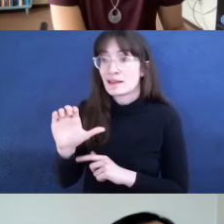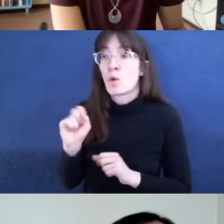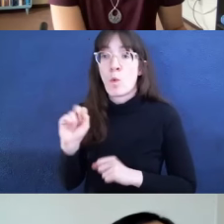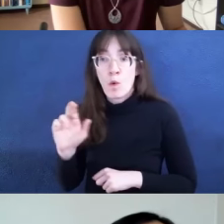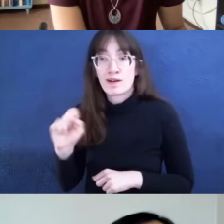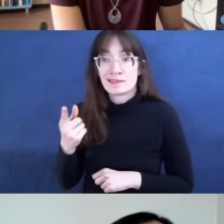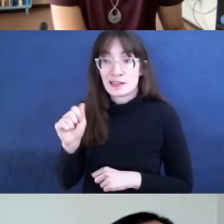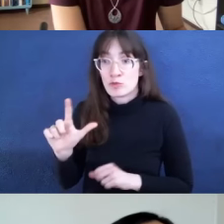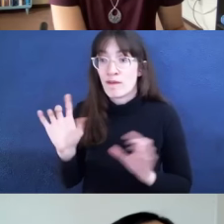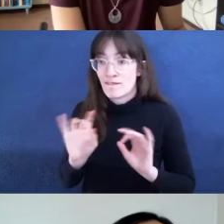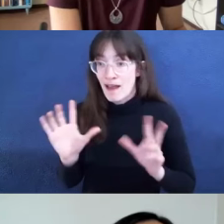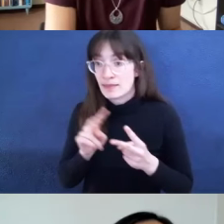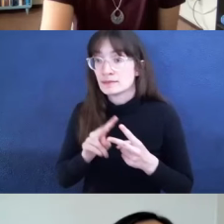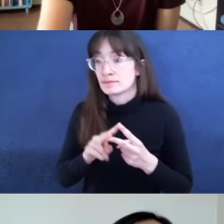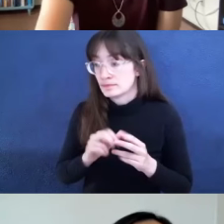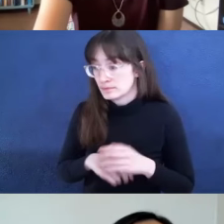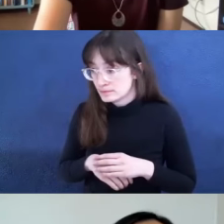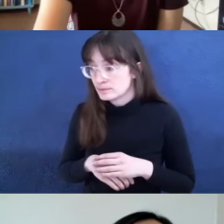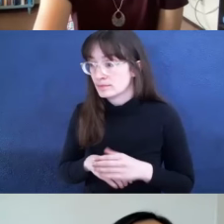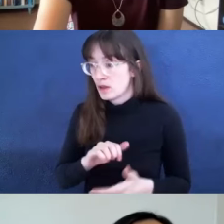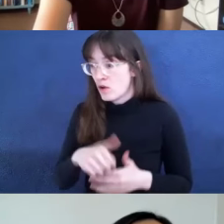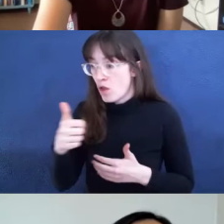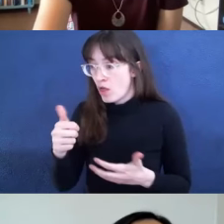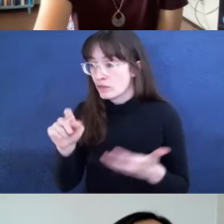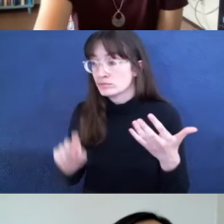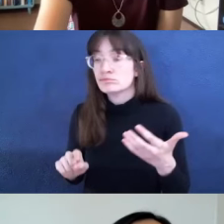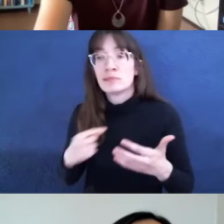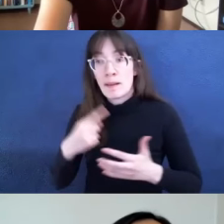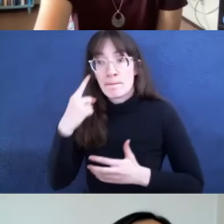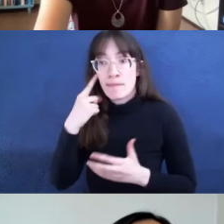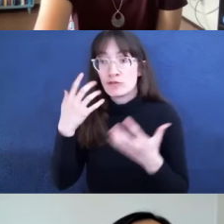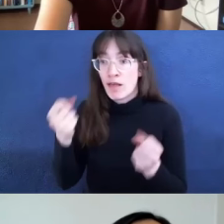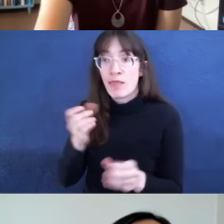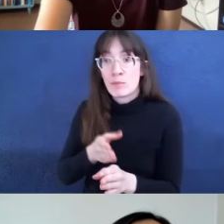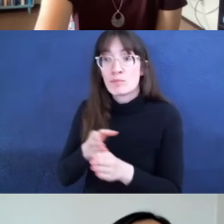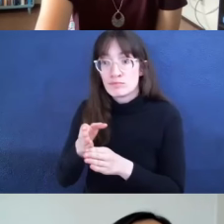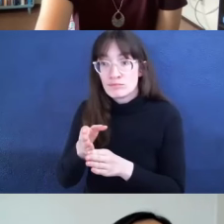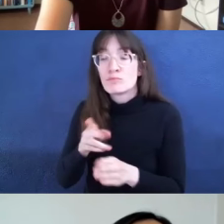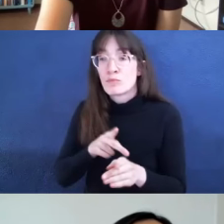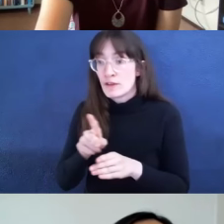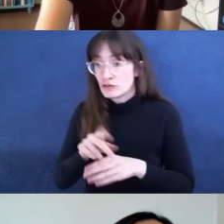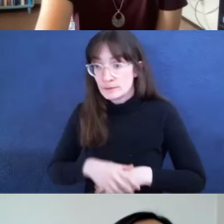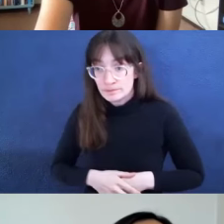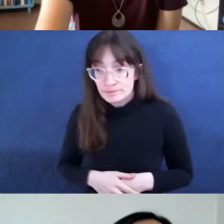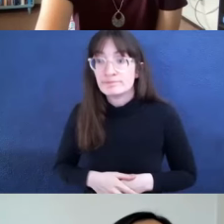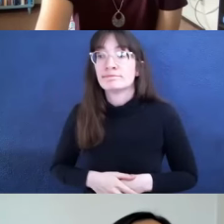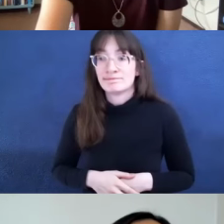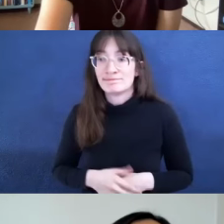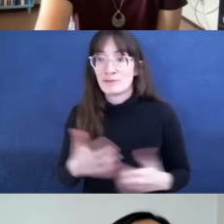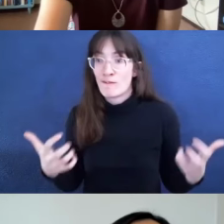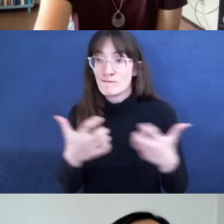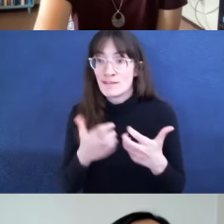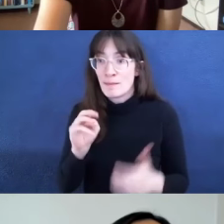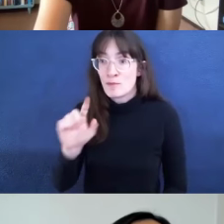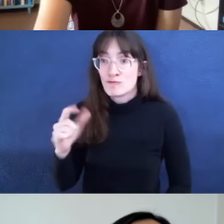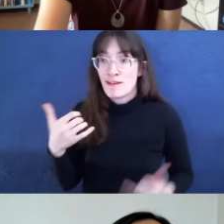another 18% identified as a mental health professional. And then in terms of what best fits our current mood,